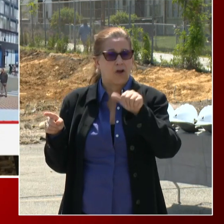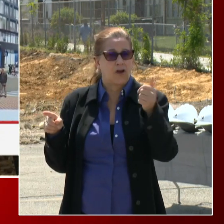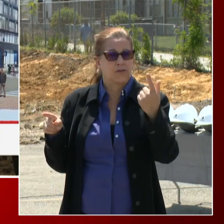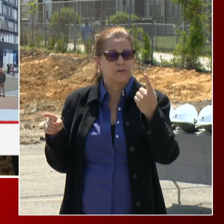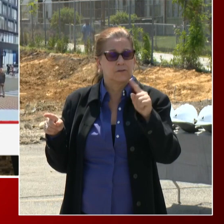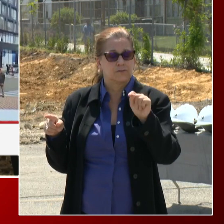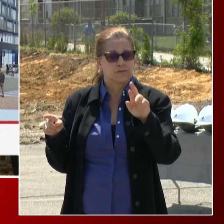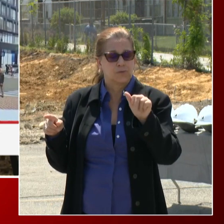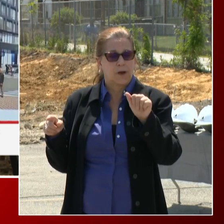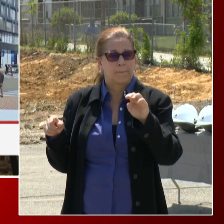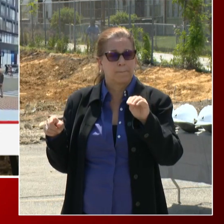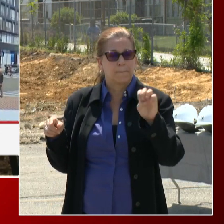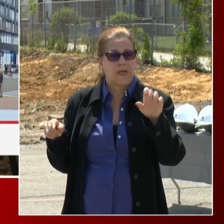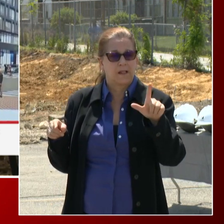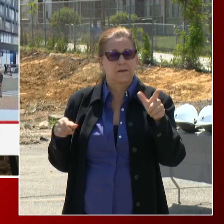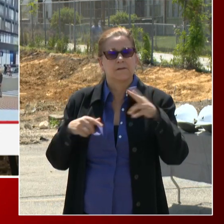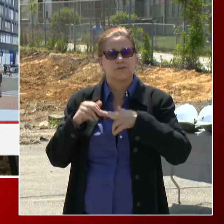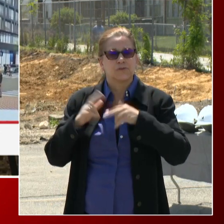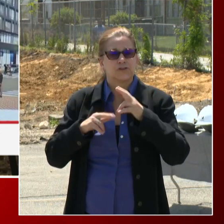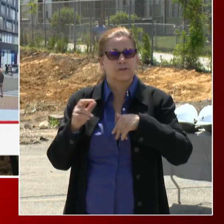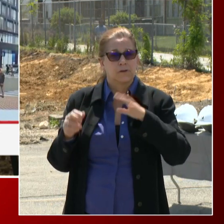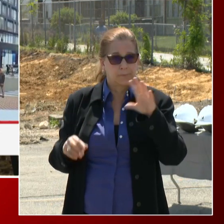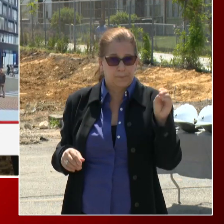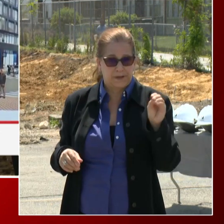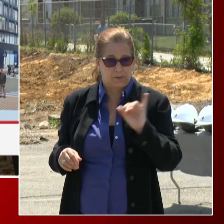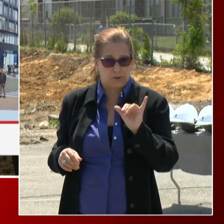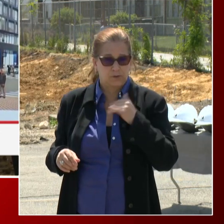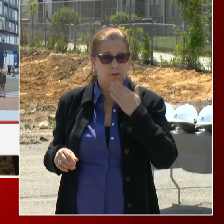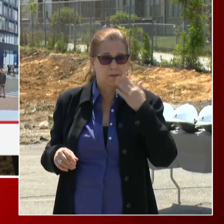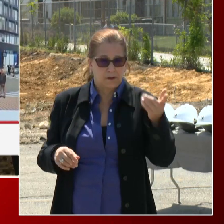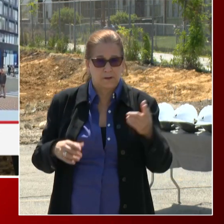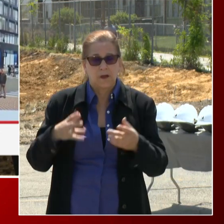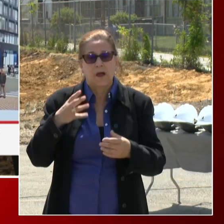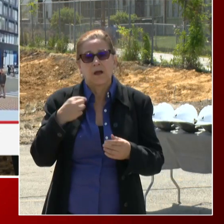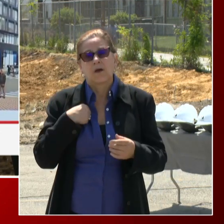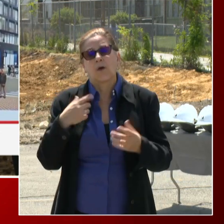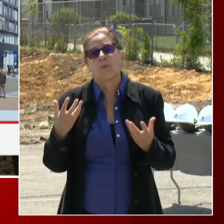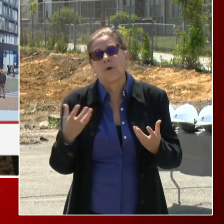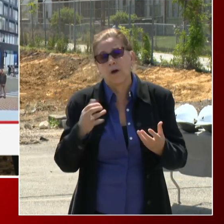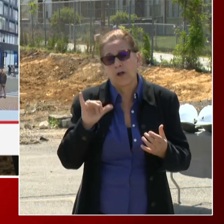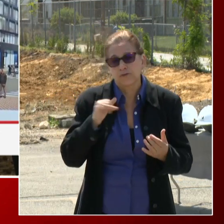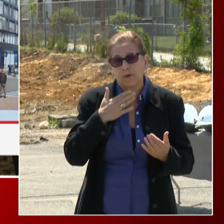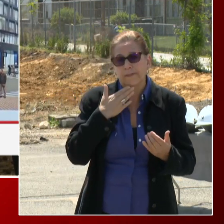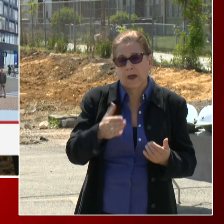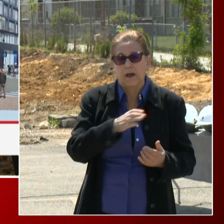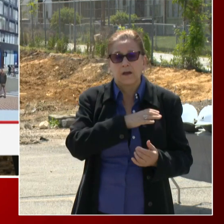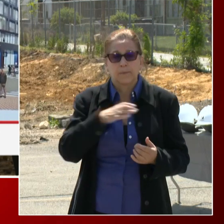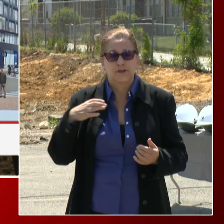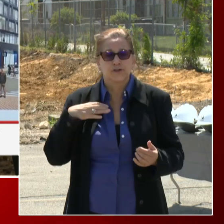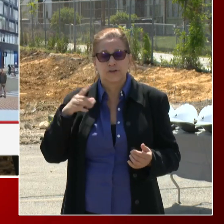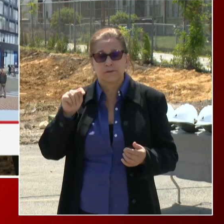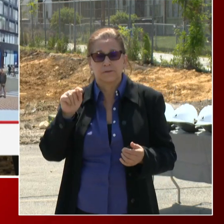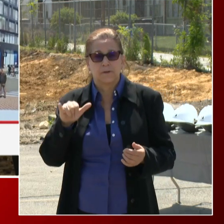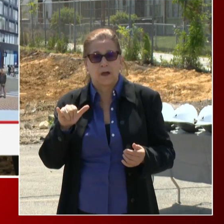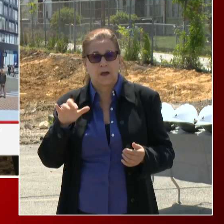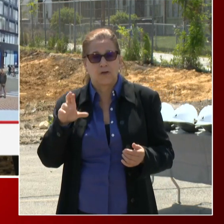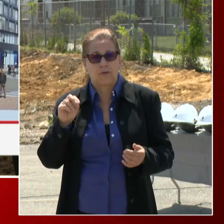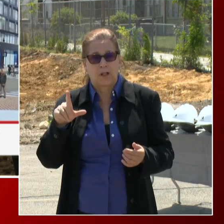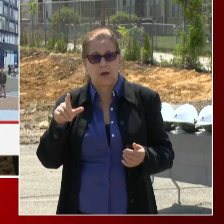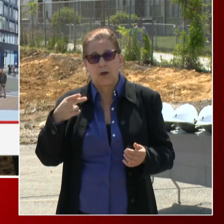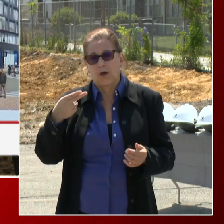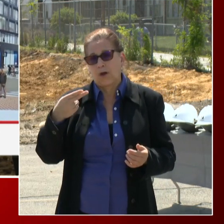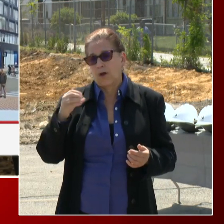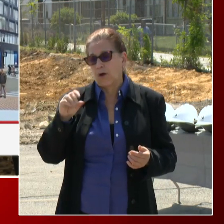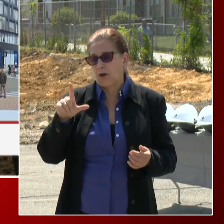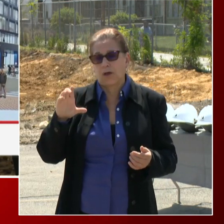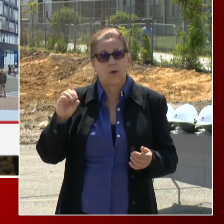to Commissioner Tyrell Holcomb for his advocacy as we move forward. And last but not least, I want to give a special shout out